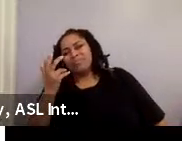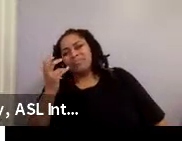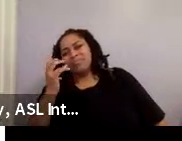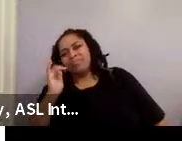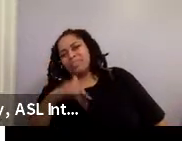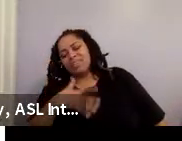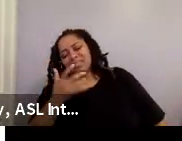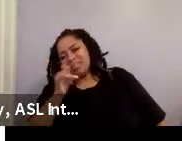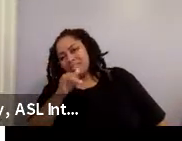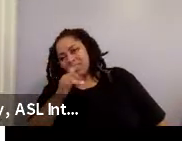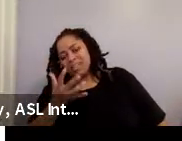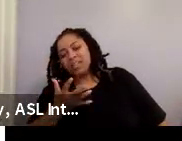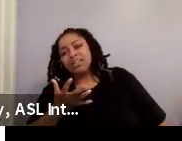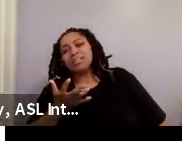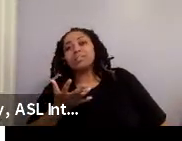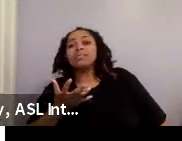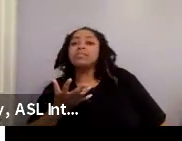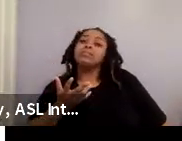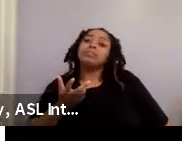on.